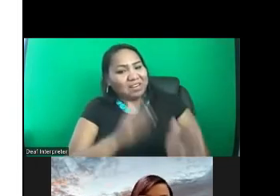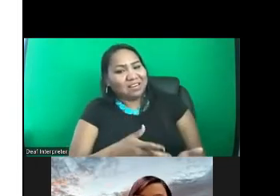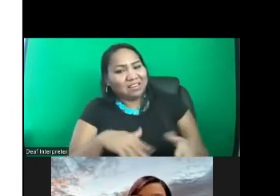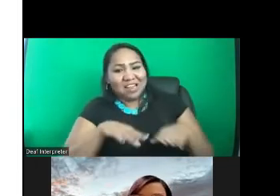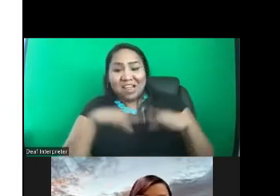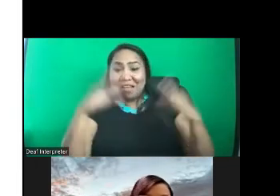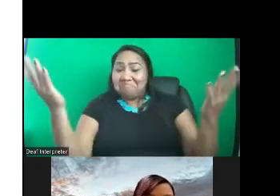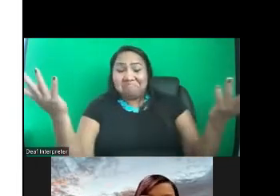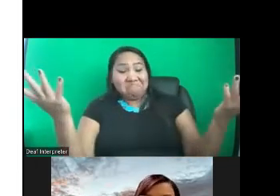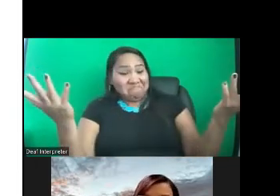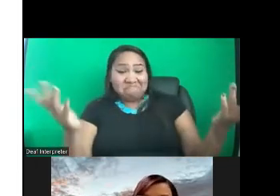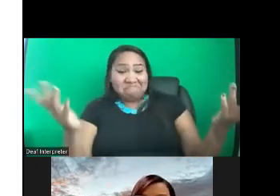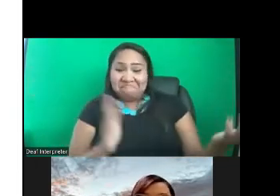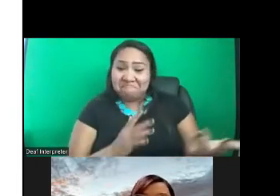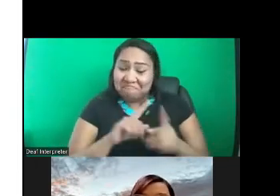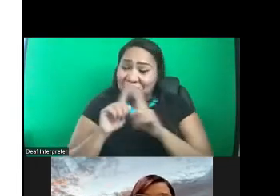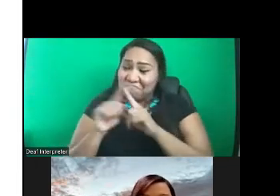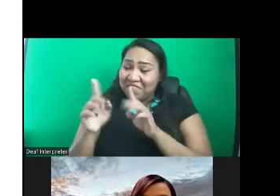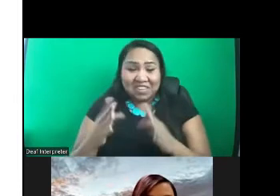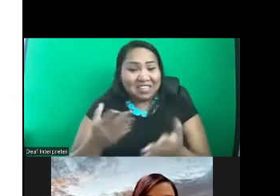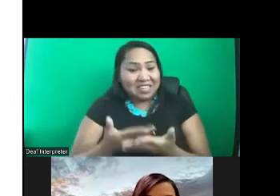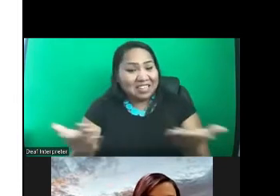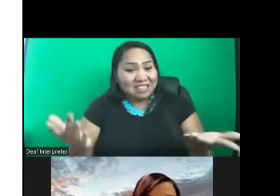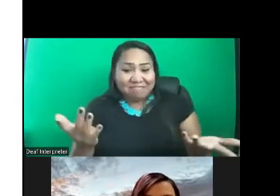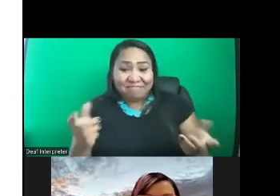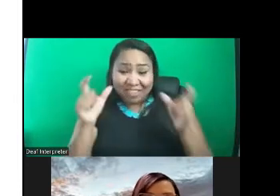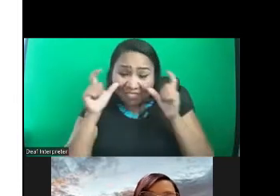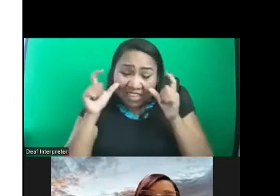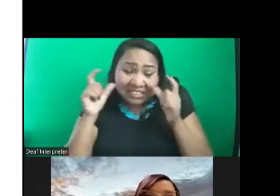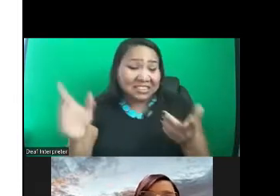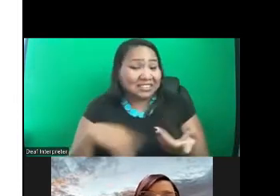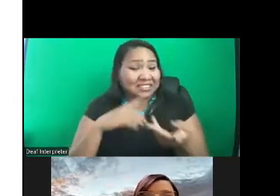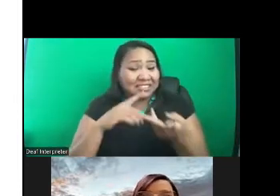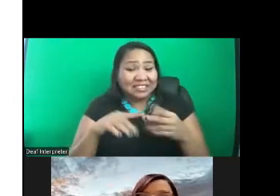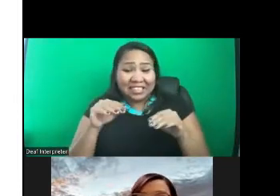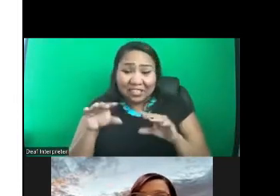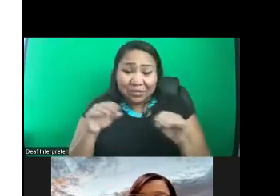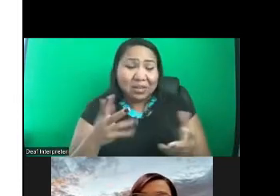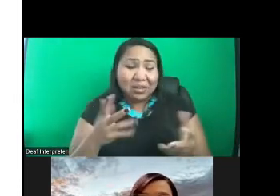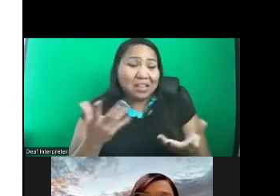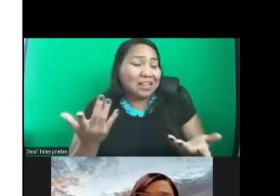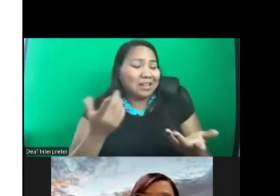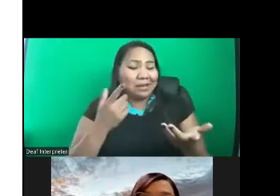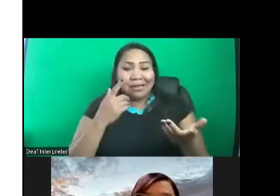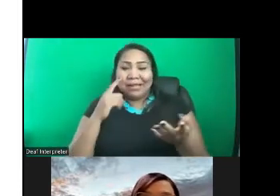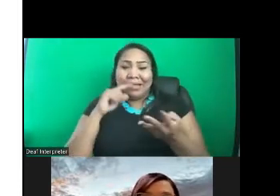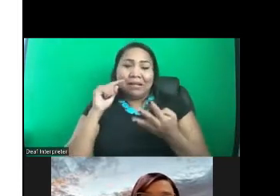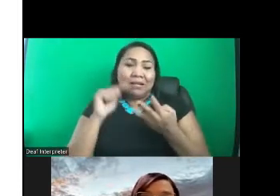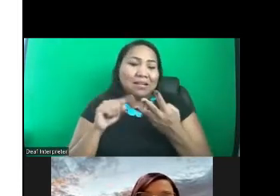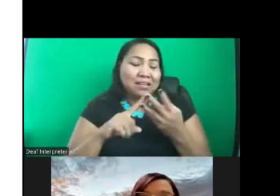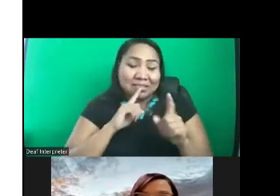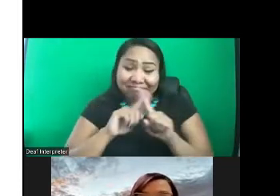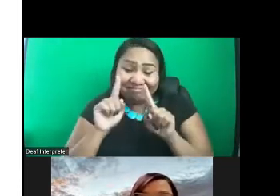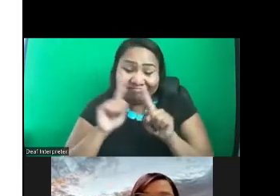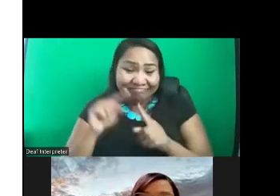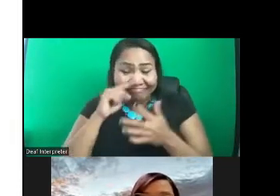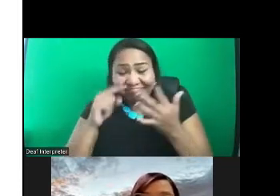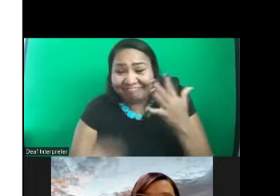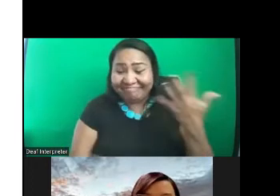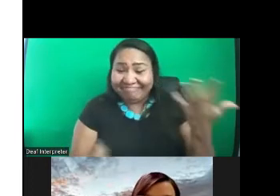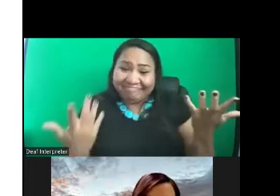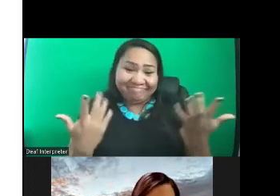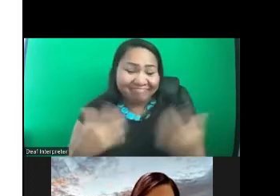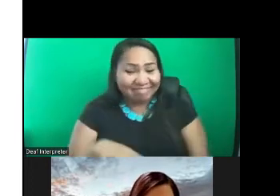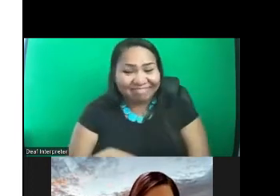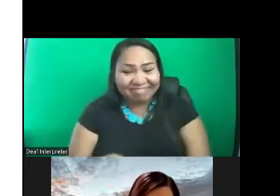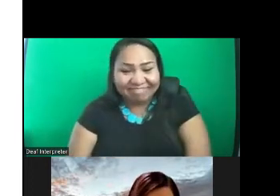optometrists, pharmacists, radiologists, we can work in laboratory, all this stuff like that. And he basically found his niche, and he found that love for working in